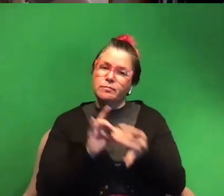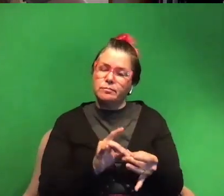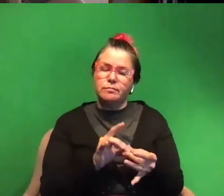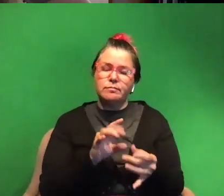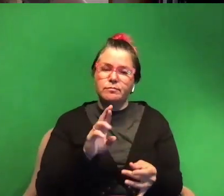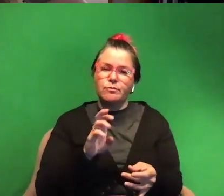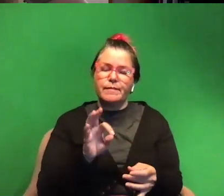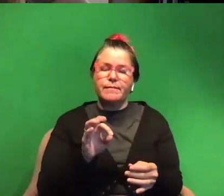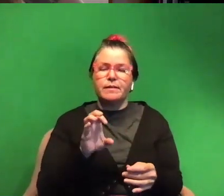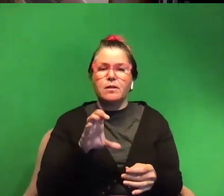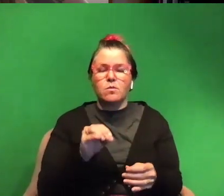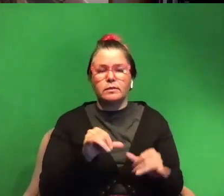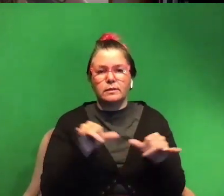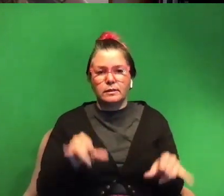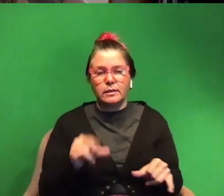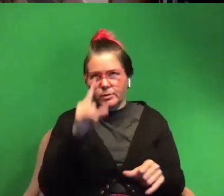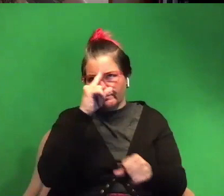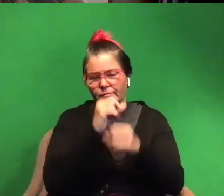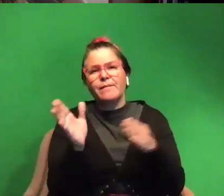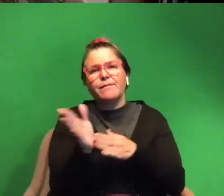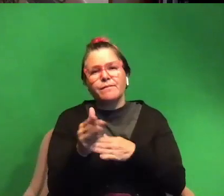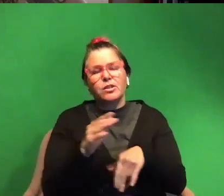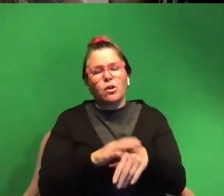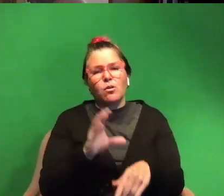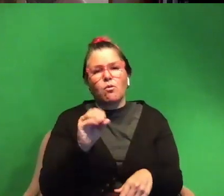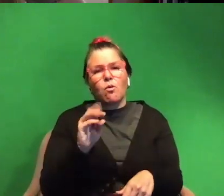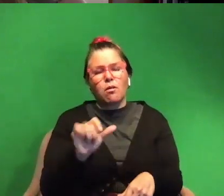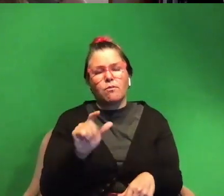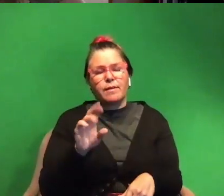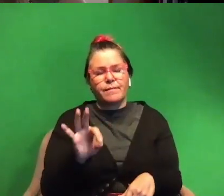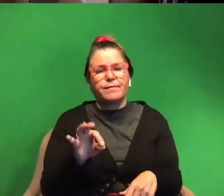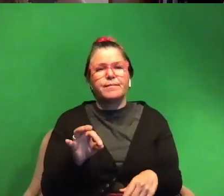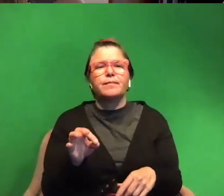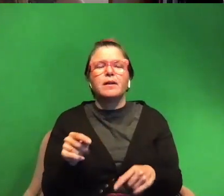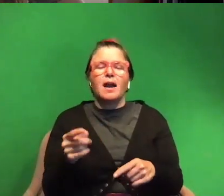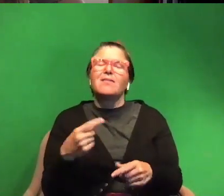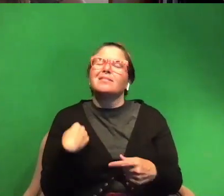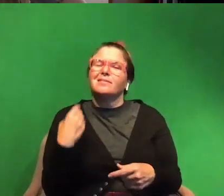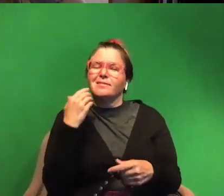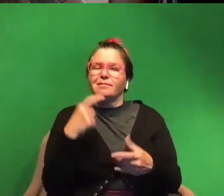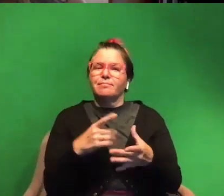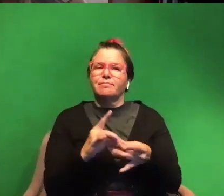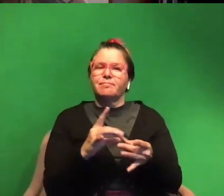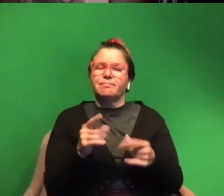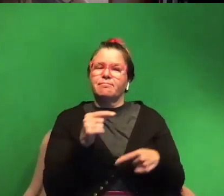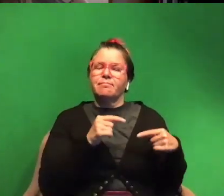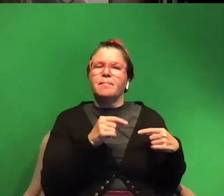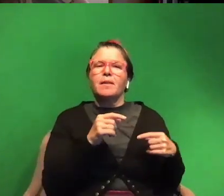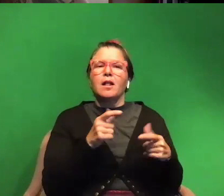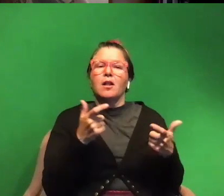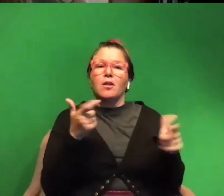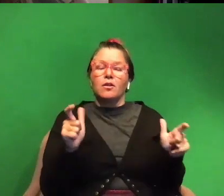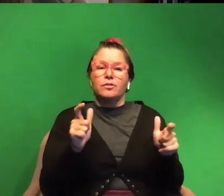ecosystem. So when we think about fish on a coral reef, this kind of hints back to what I was saying about a large majority